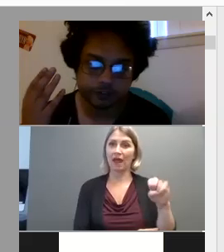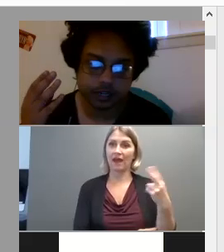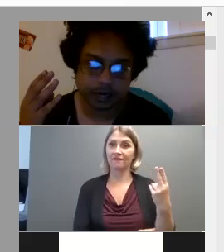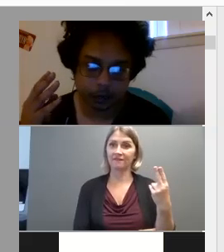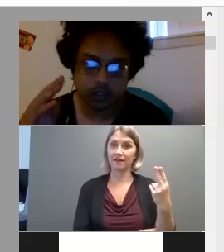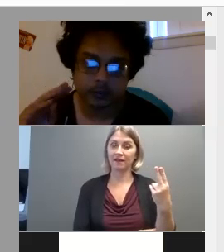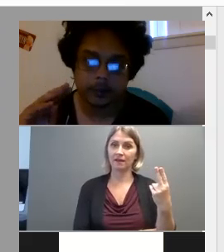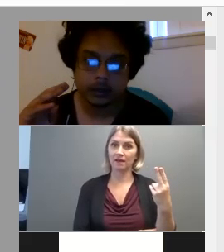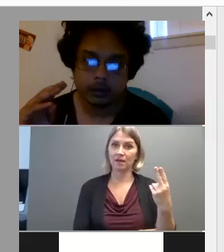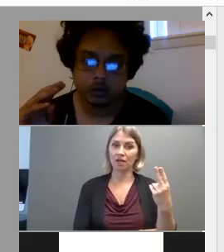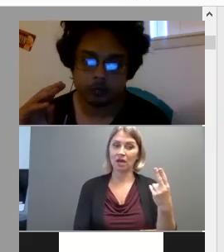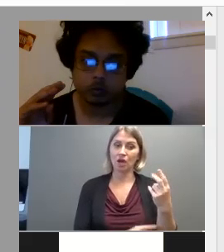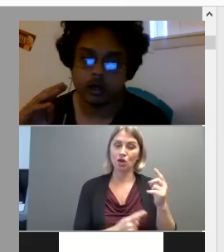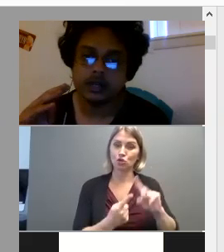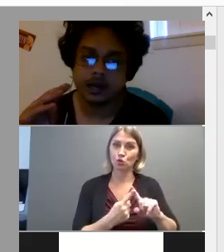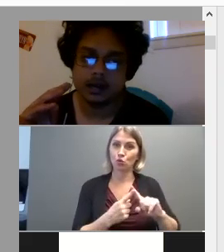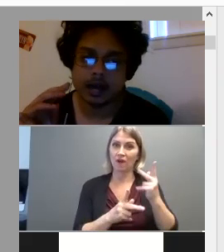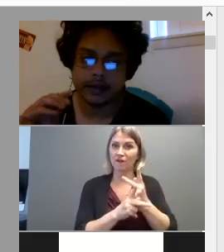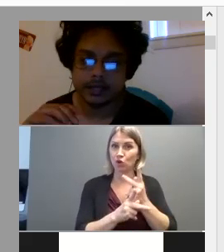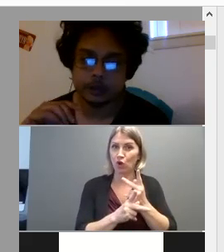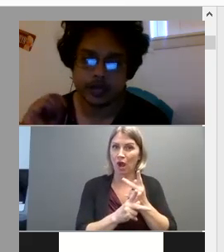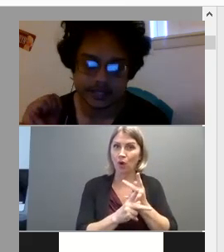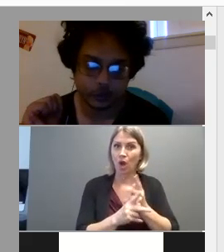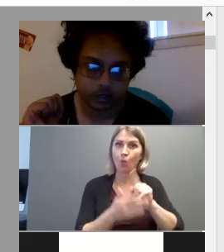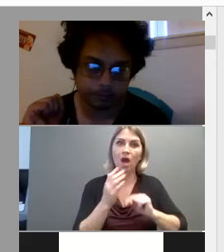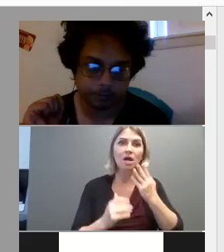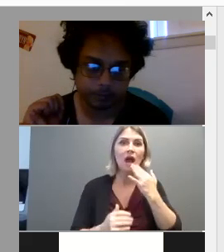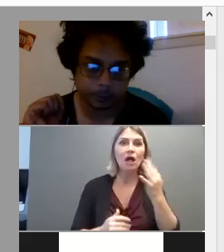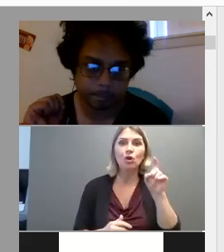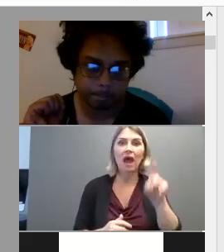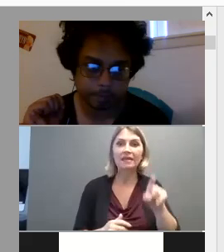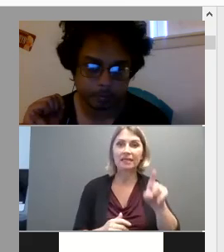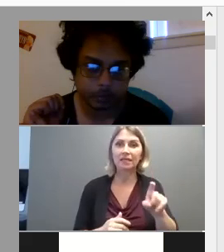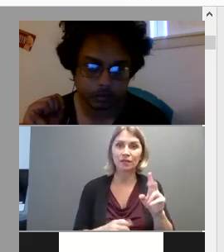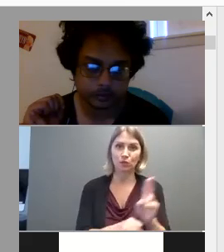to figure out what color I need to assign to them?